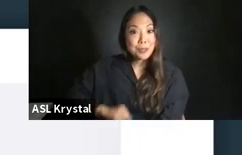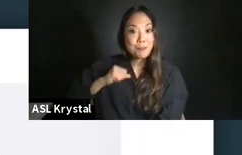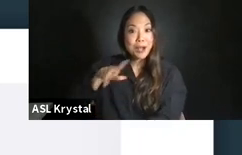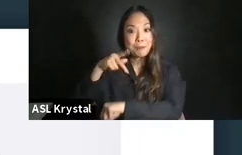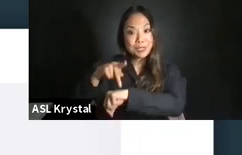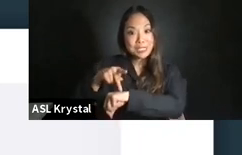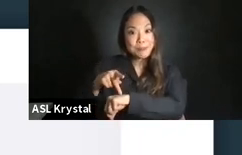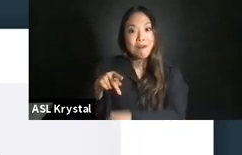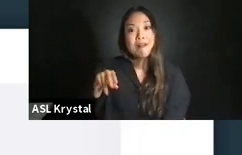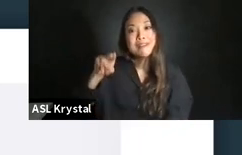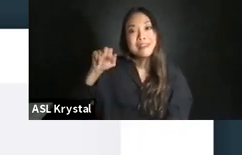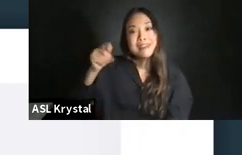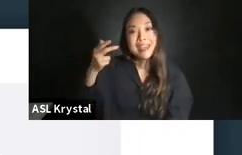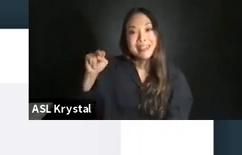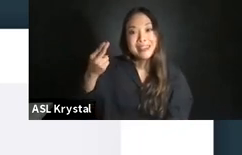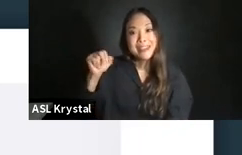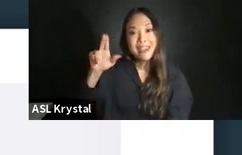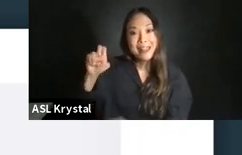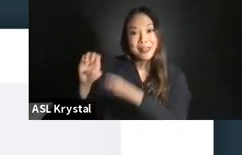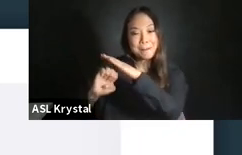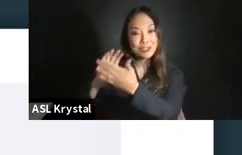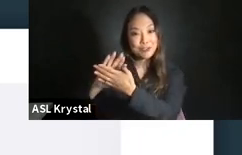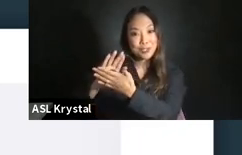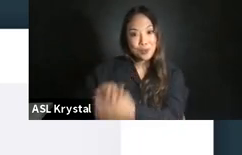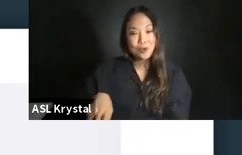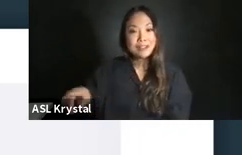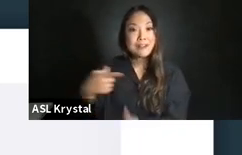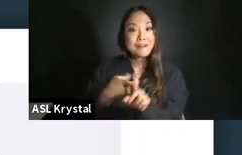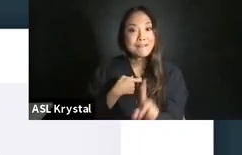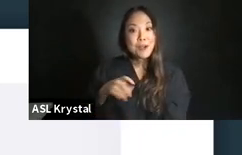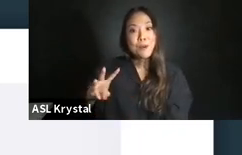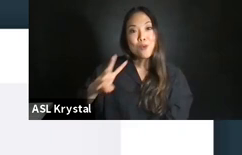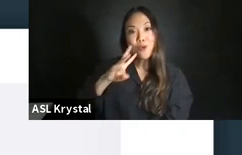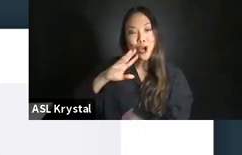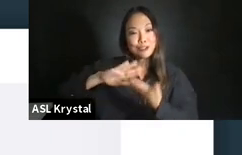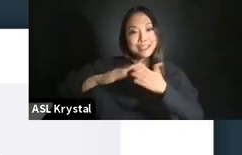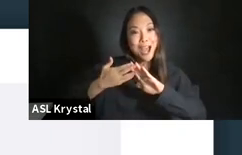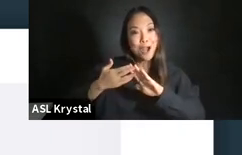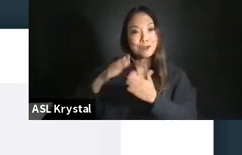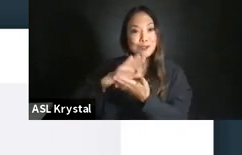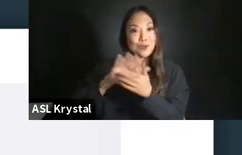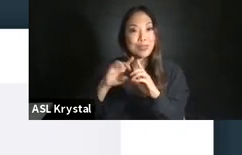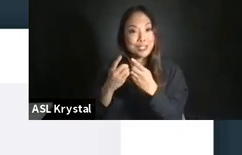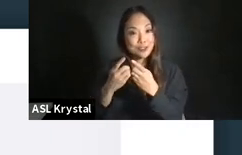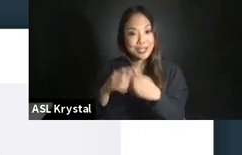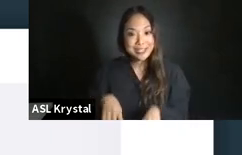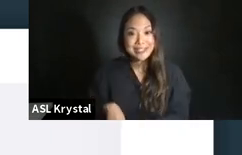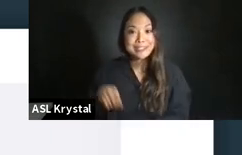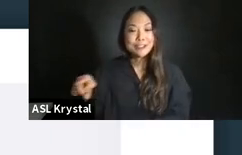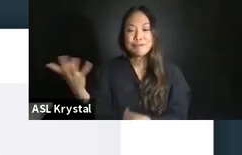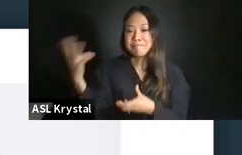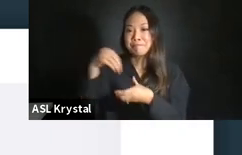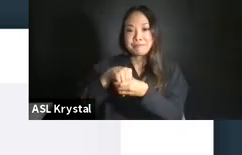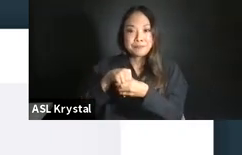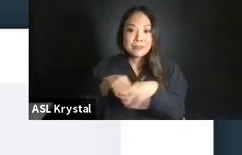hale elementary school she comes to us from the watertown school district where she participated on the